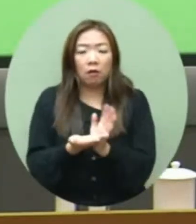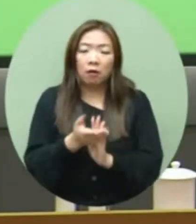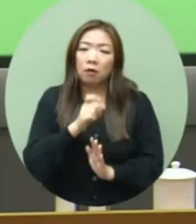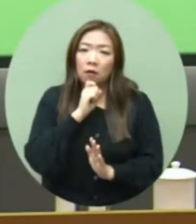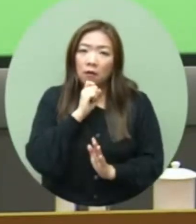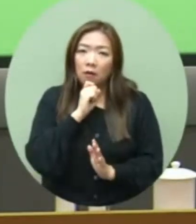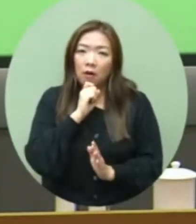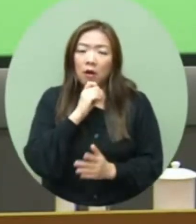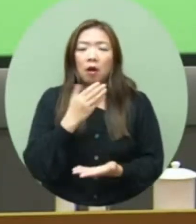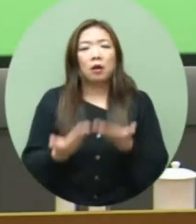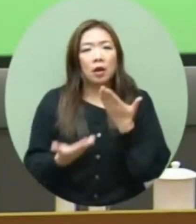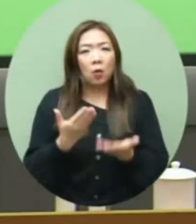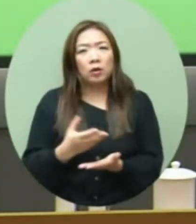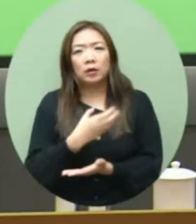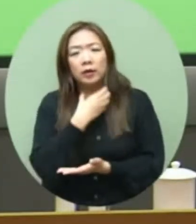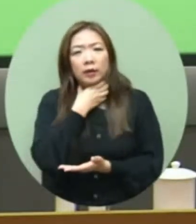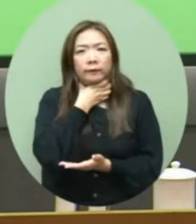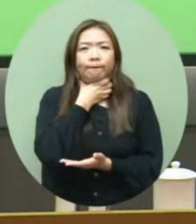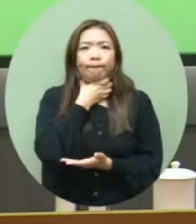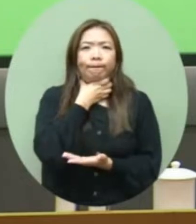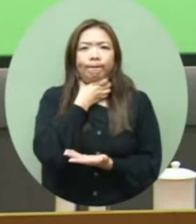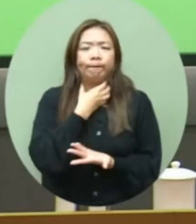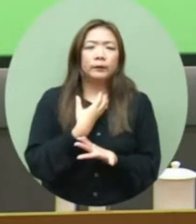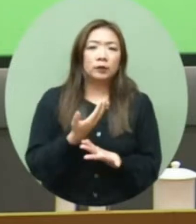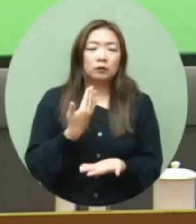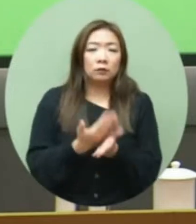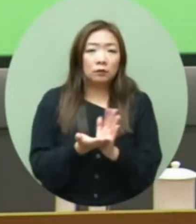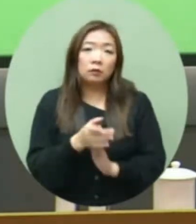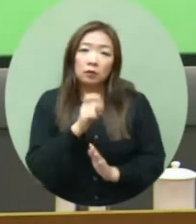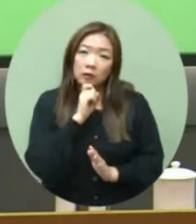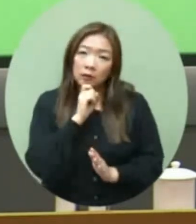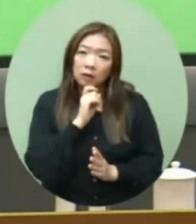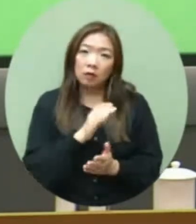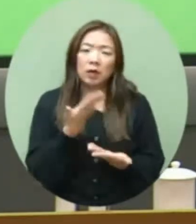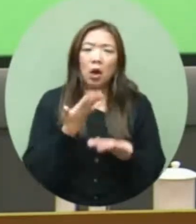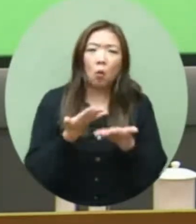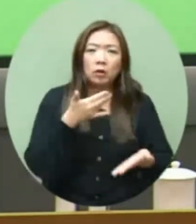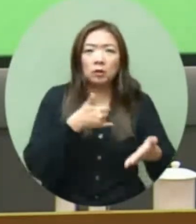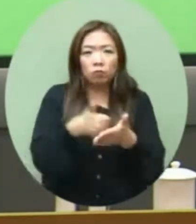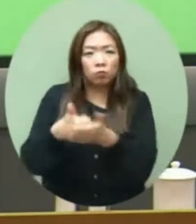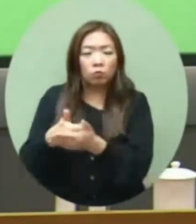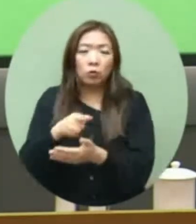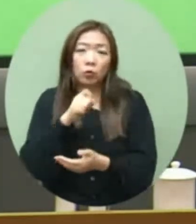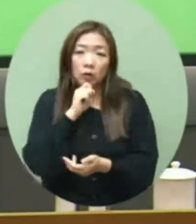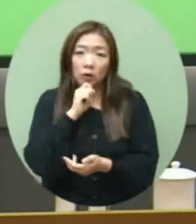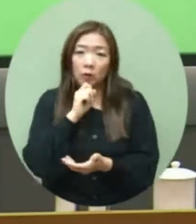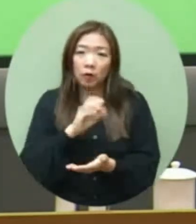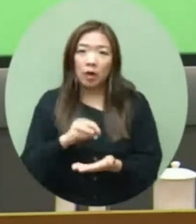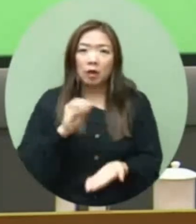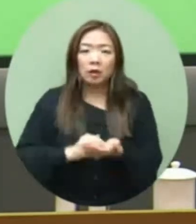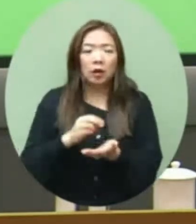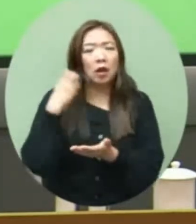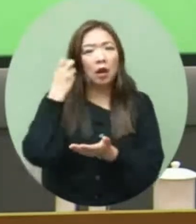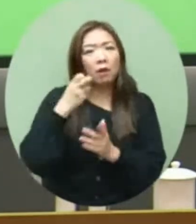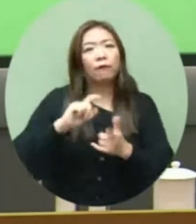At different times, there may be new problems, there may be bottlenecks, there may be